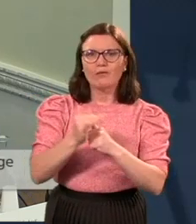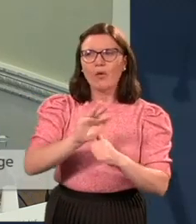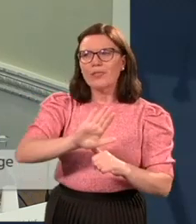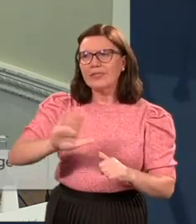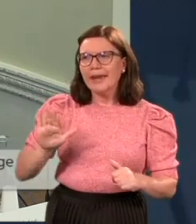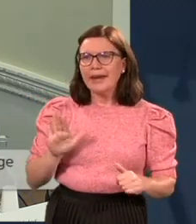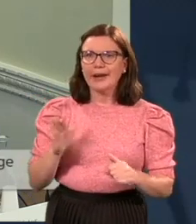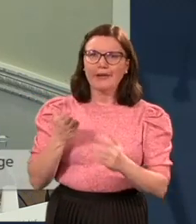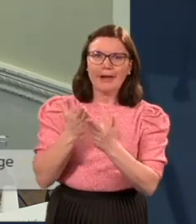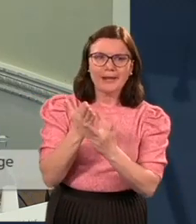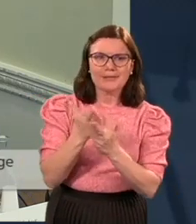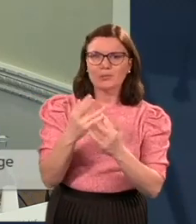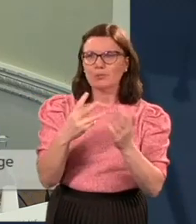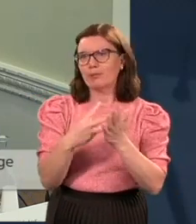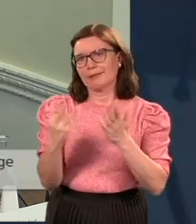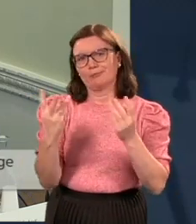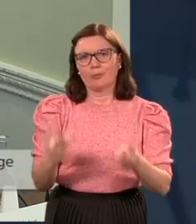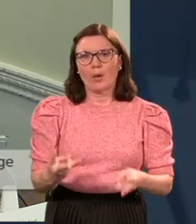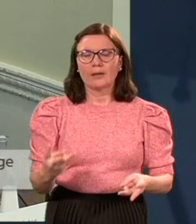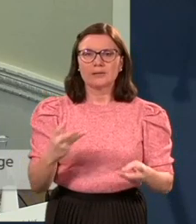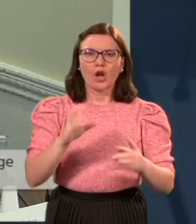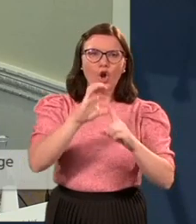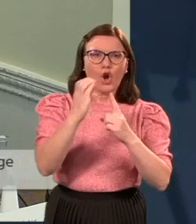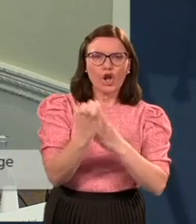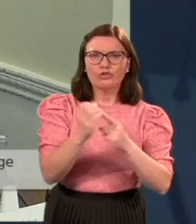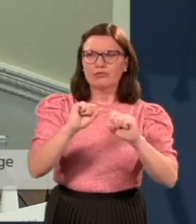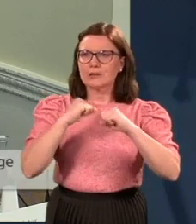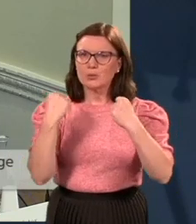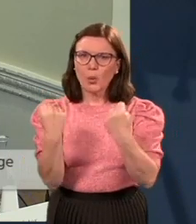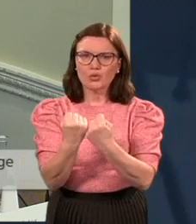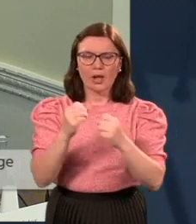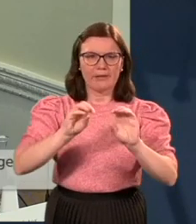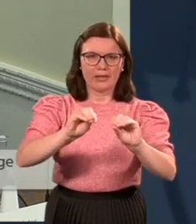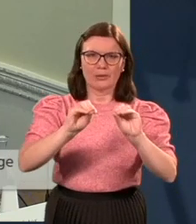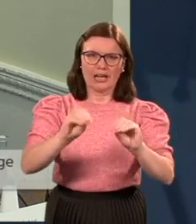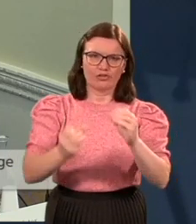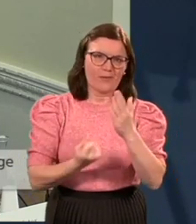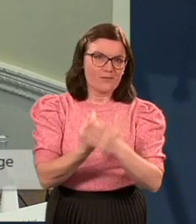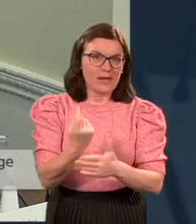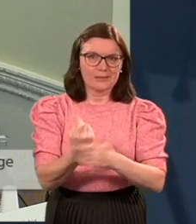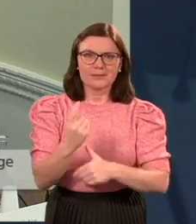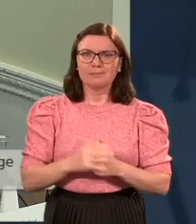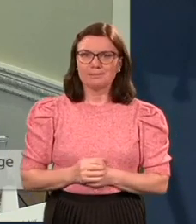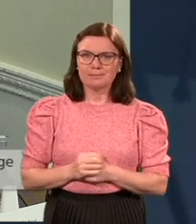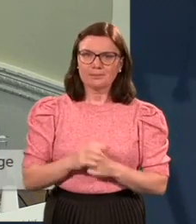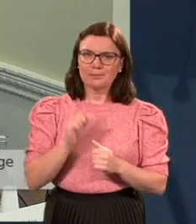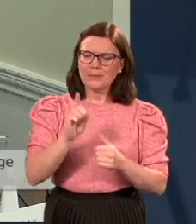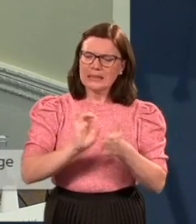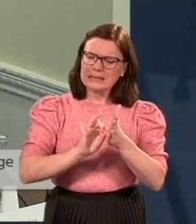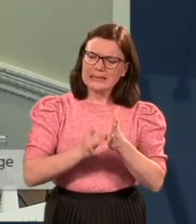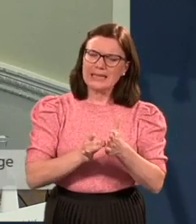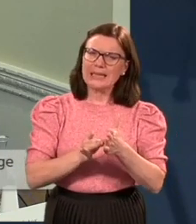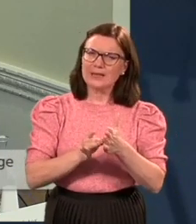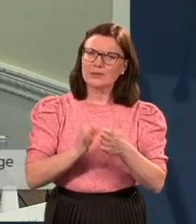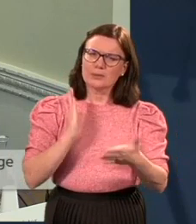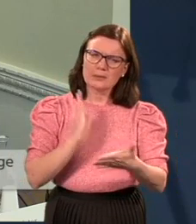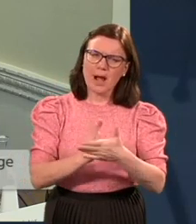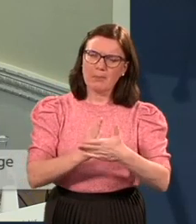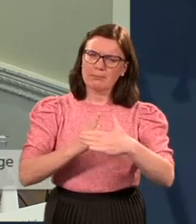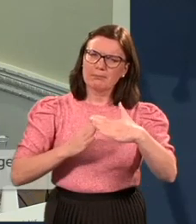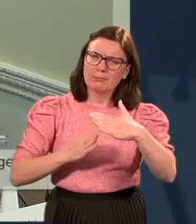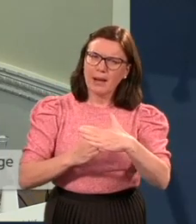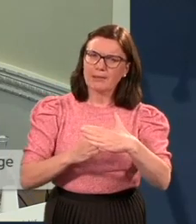access to them when participating in cultural, social and educational events. This is key to removing barriers